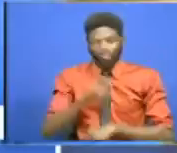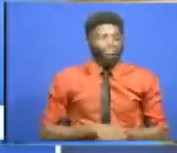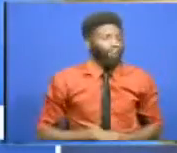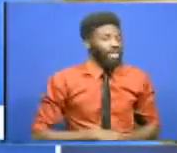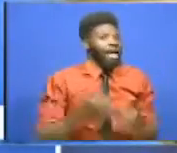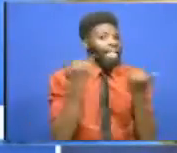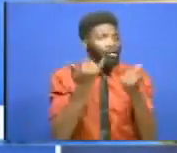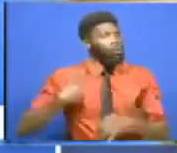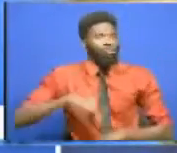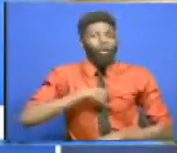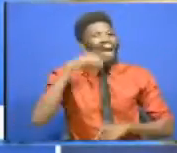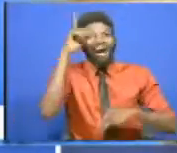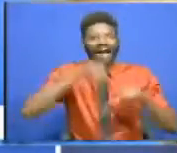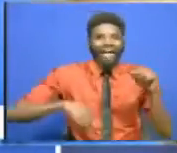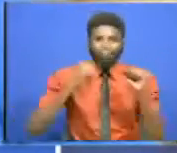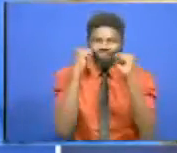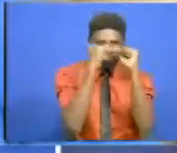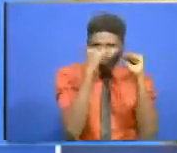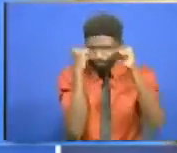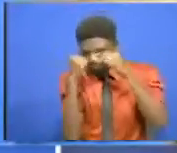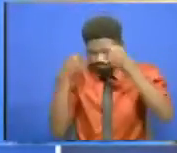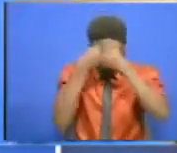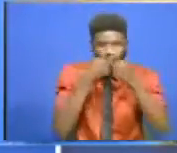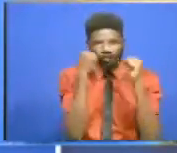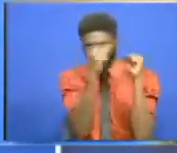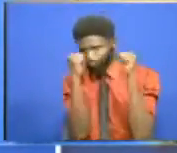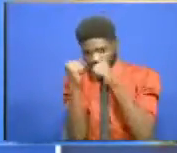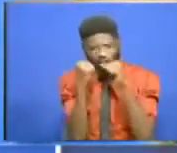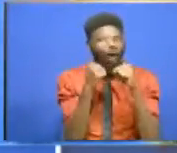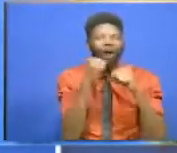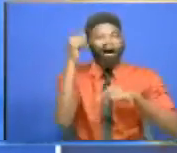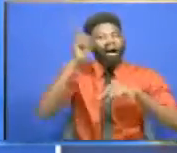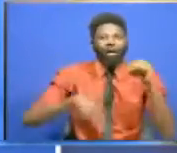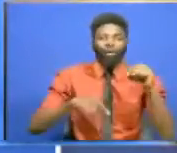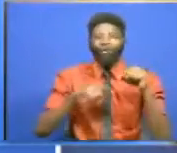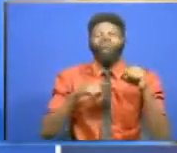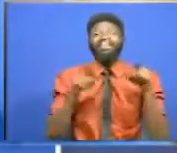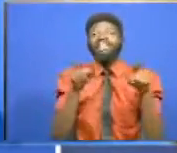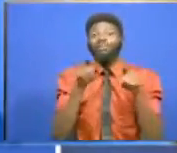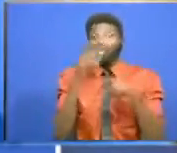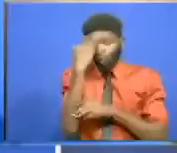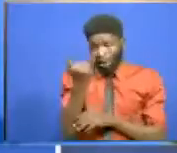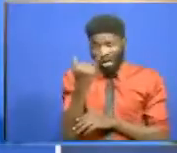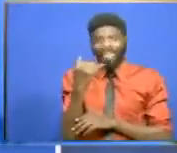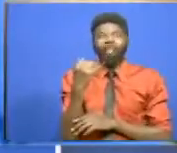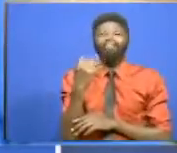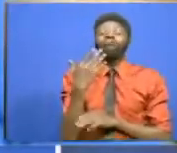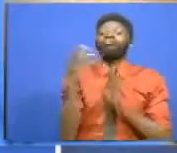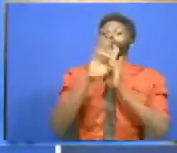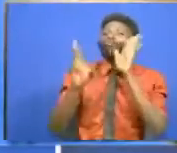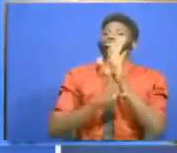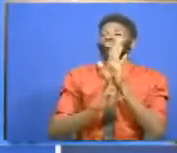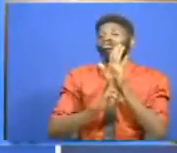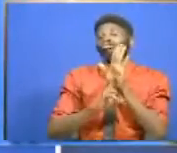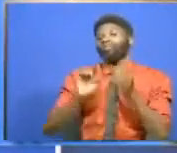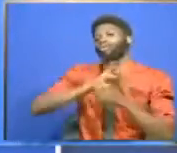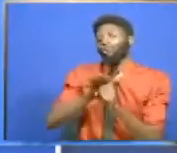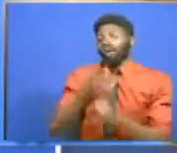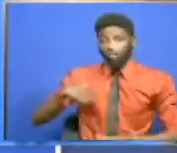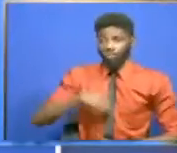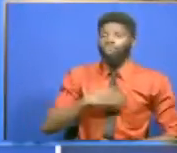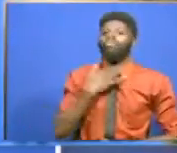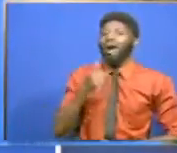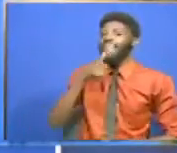do sparring and pad work because of COVID regulations. We intend to write to the Minister of Sports to allow us